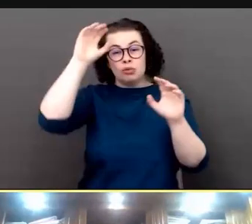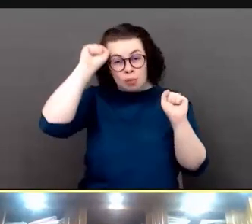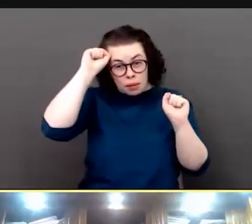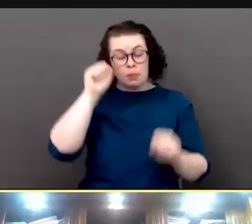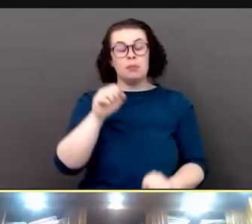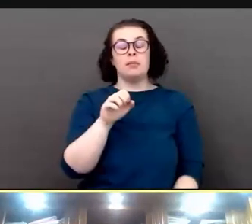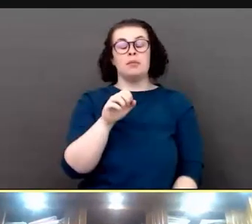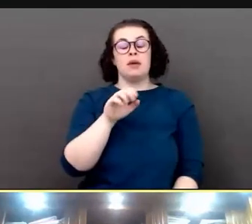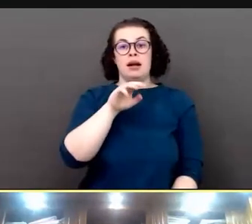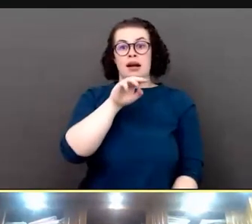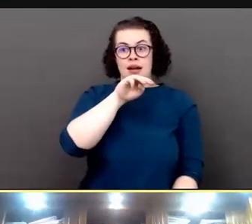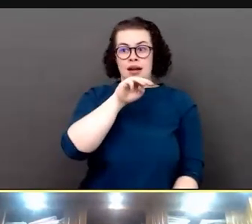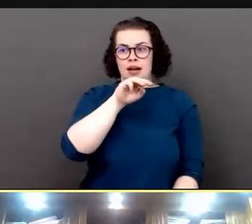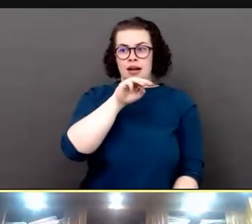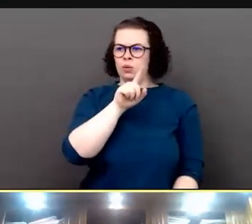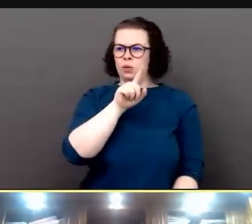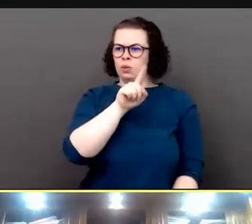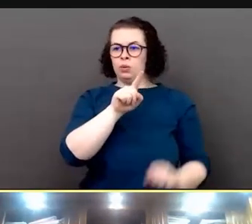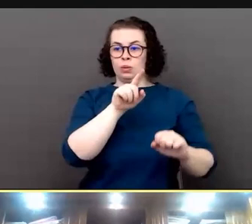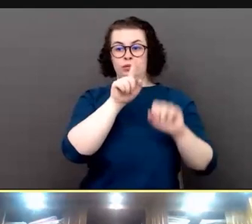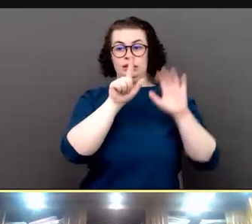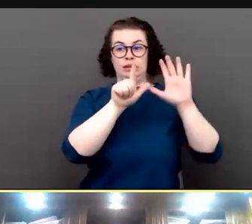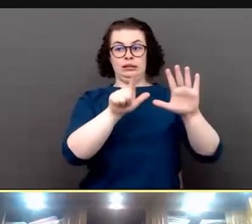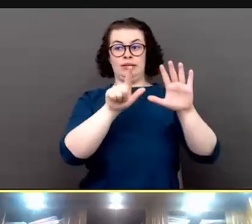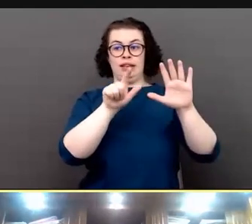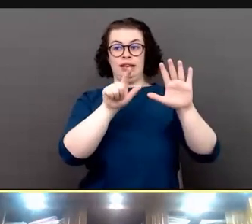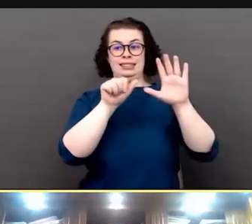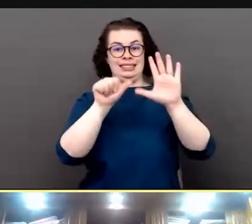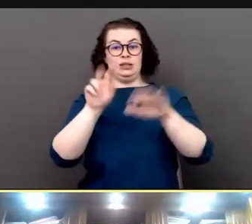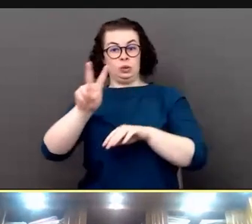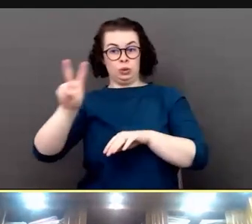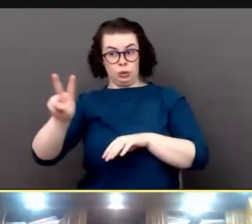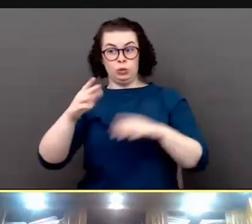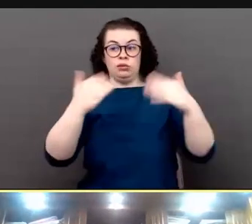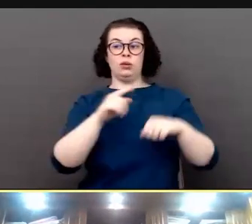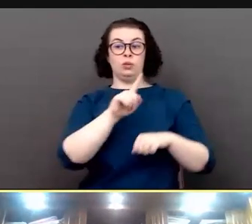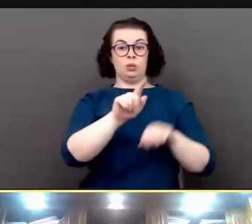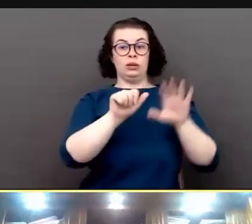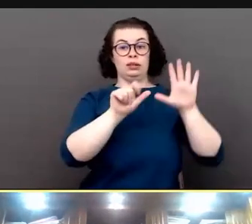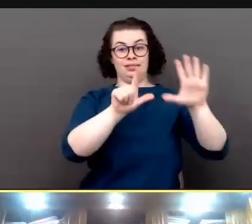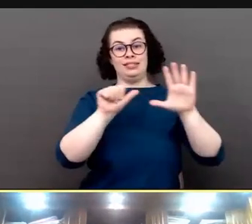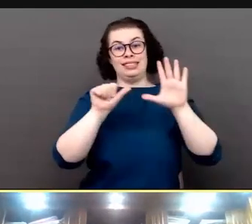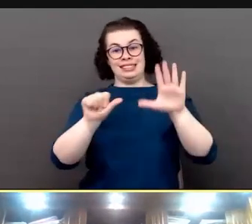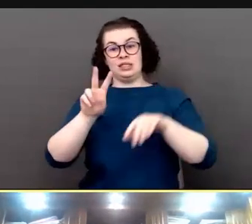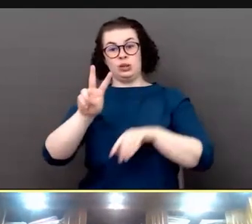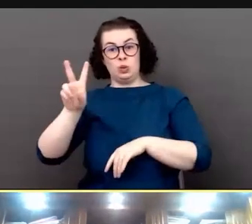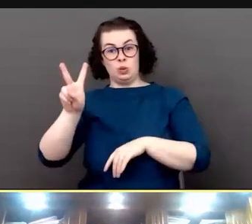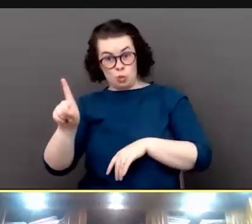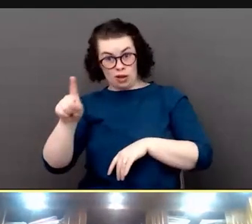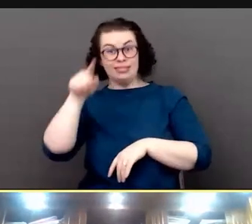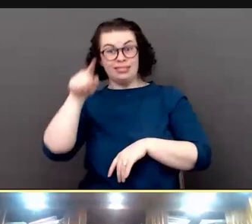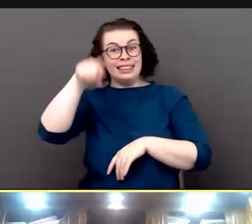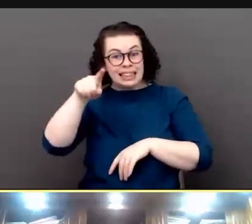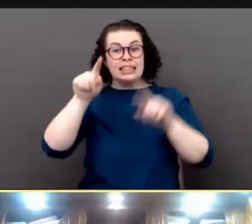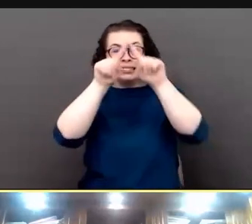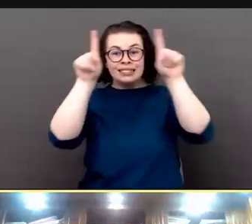following design for all, EN 17161, that says what an organization needs to do in order to